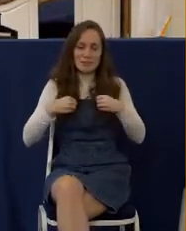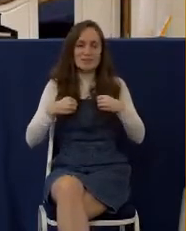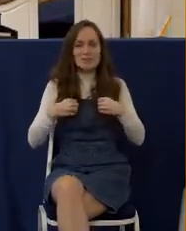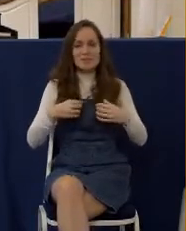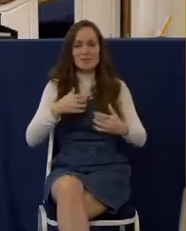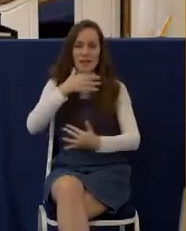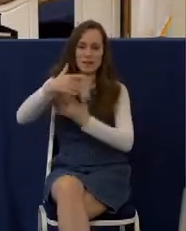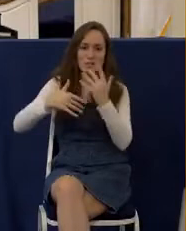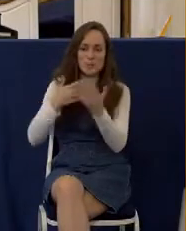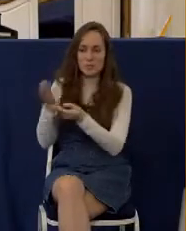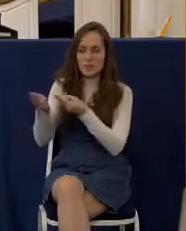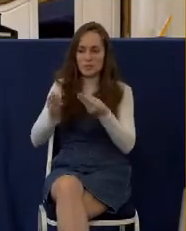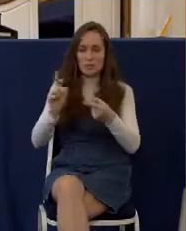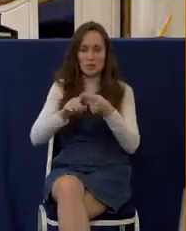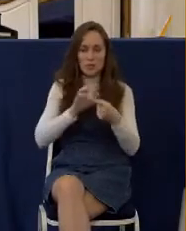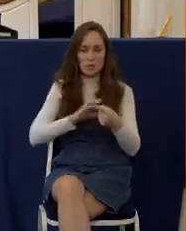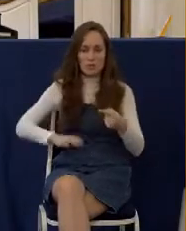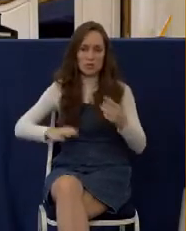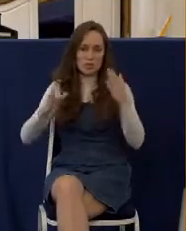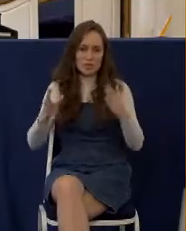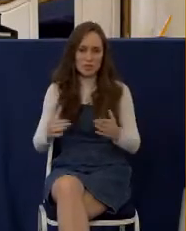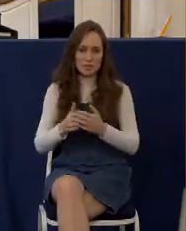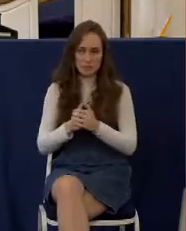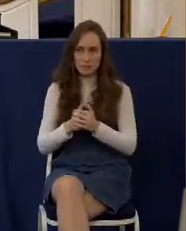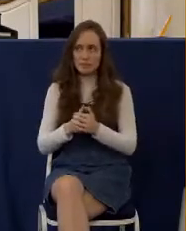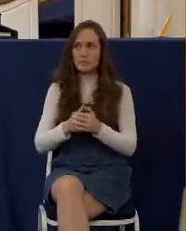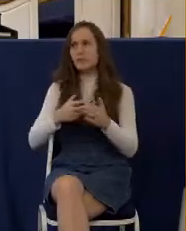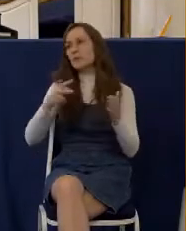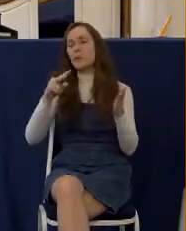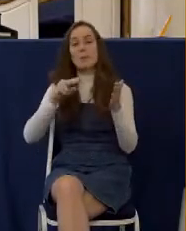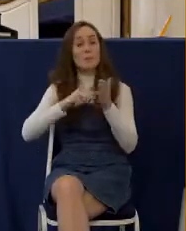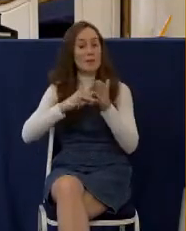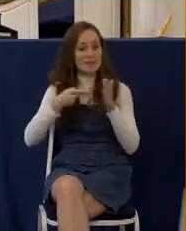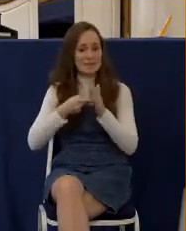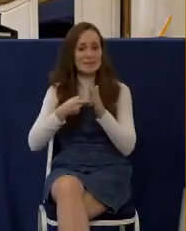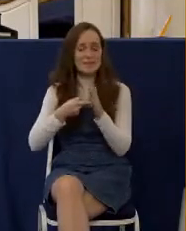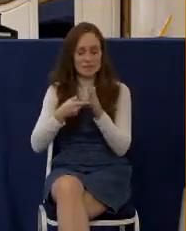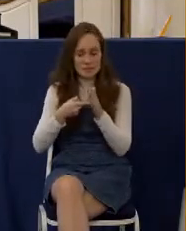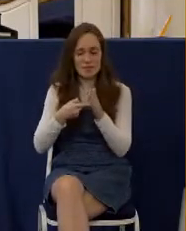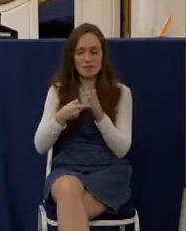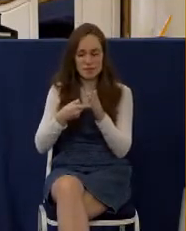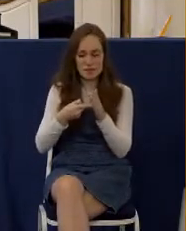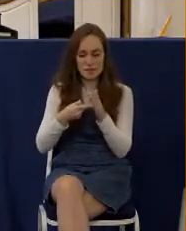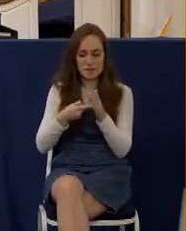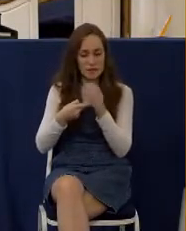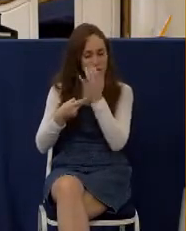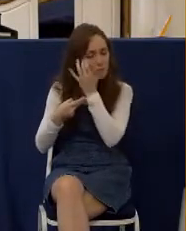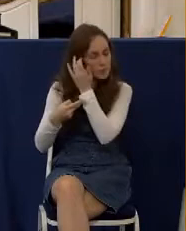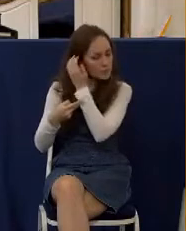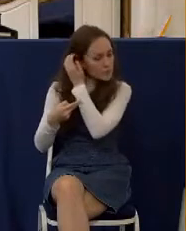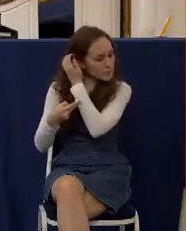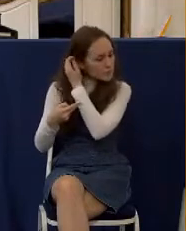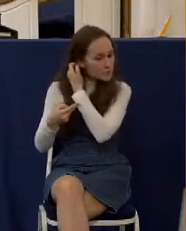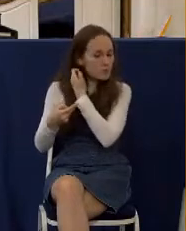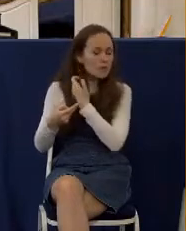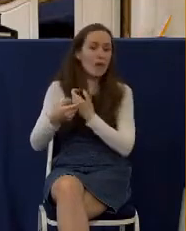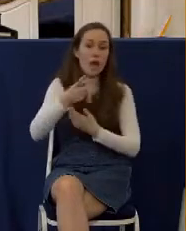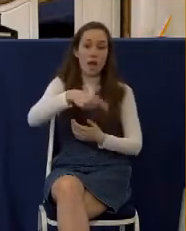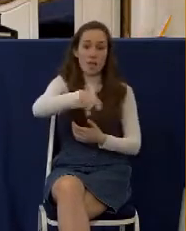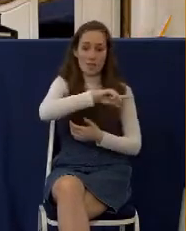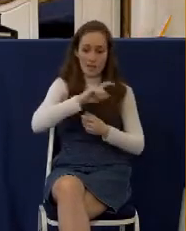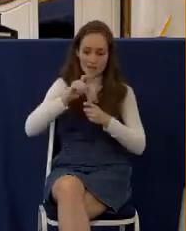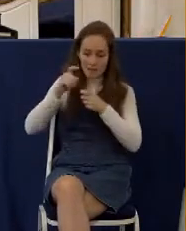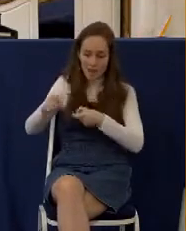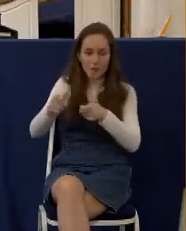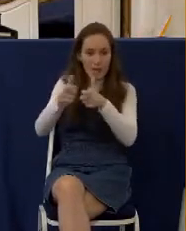the saints. In other words, they, you know, the implication here is that they gave a big gift and